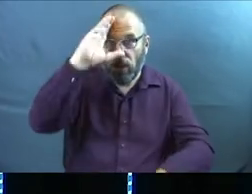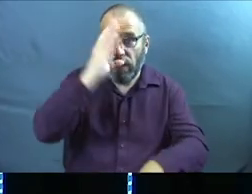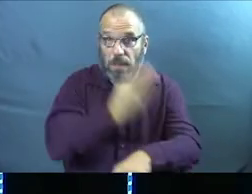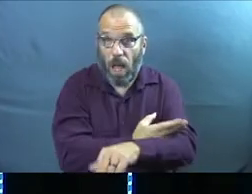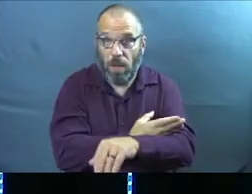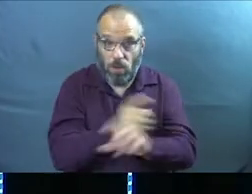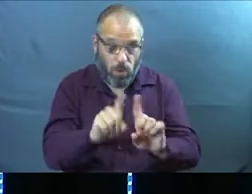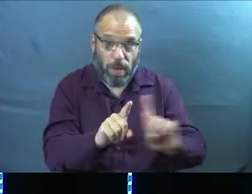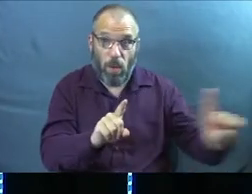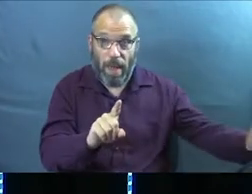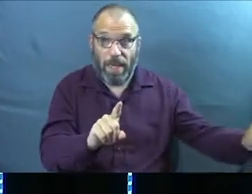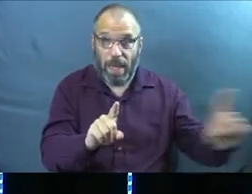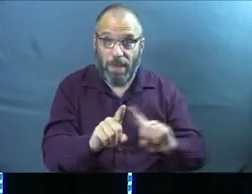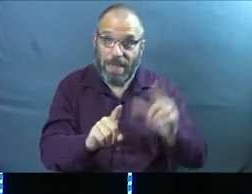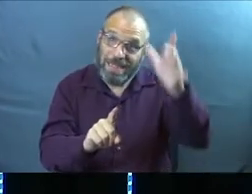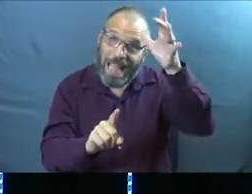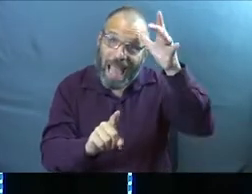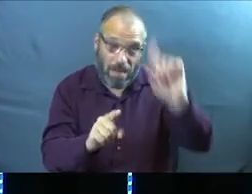forgiven?